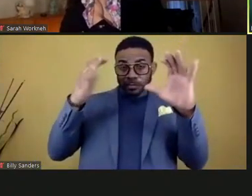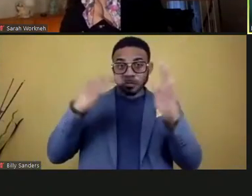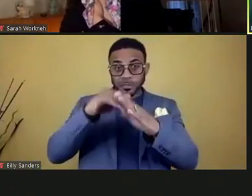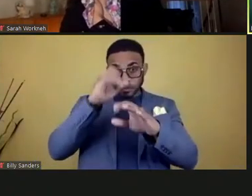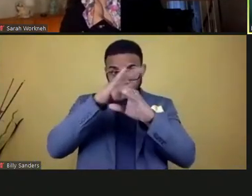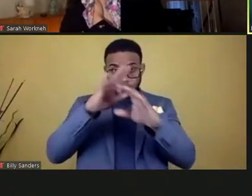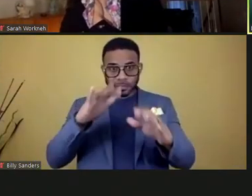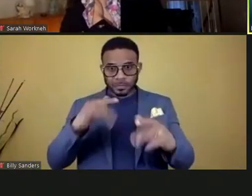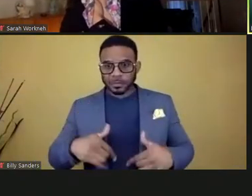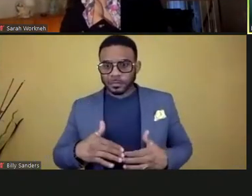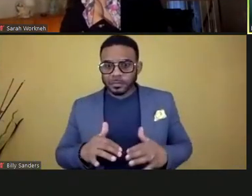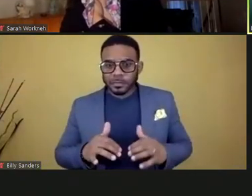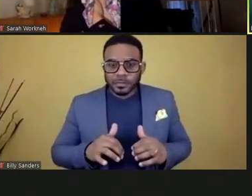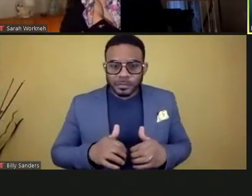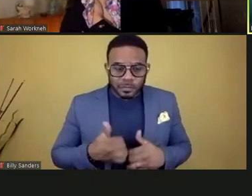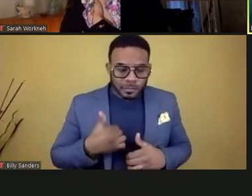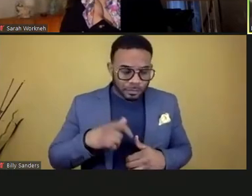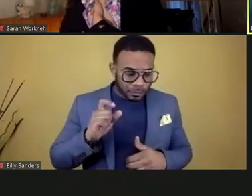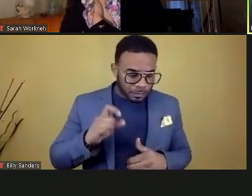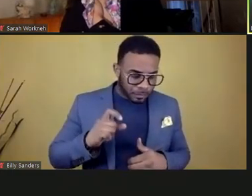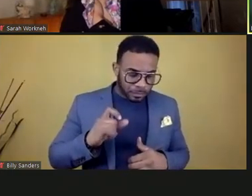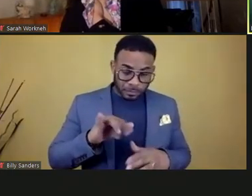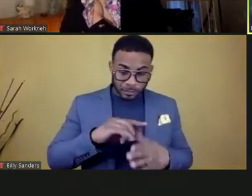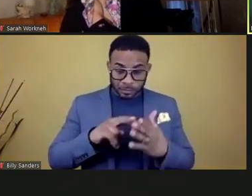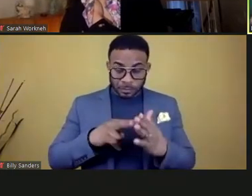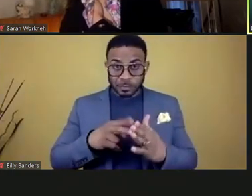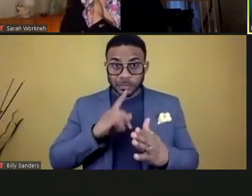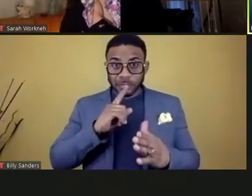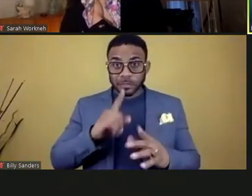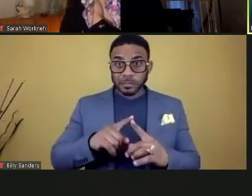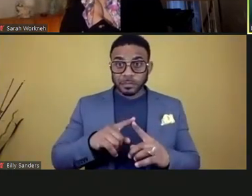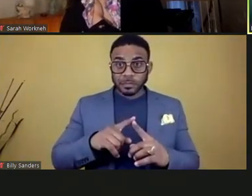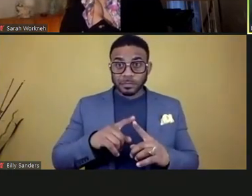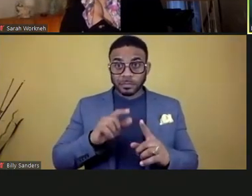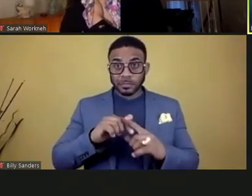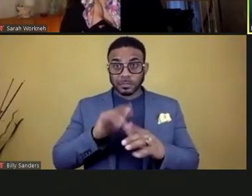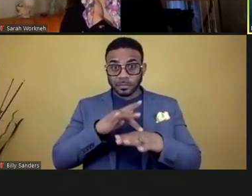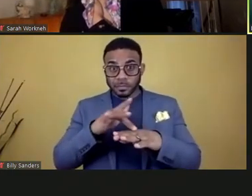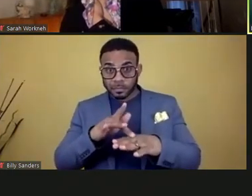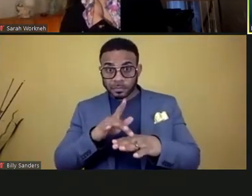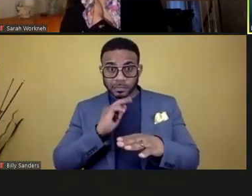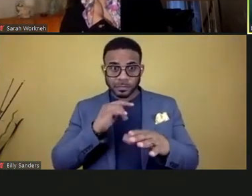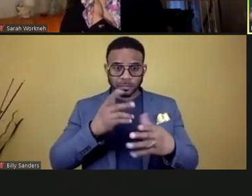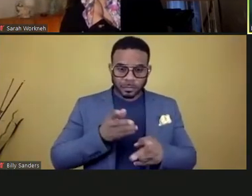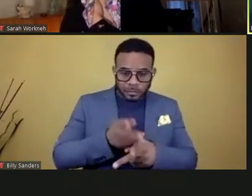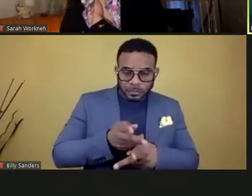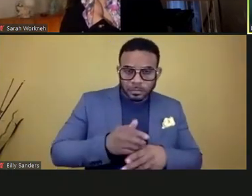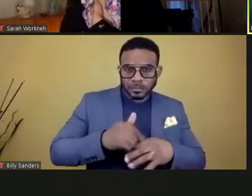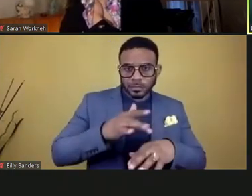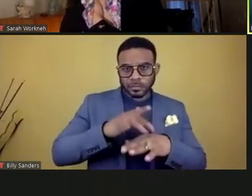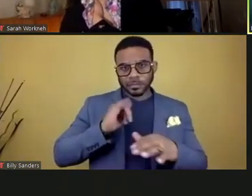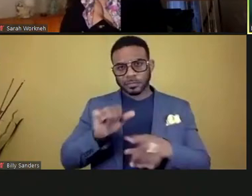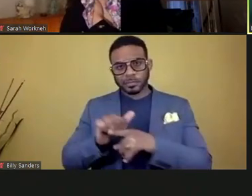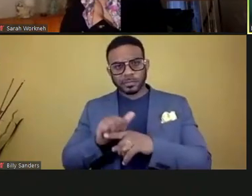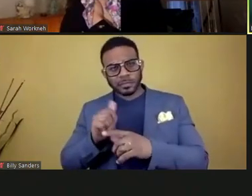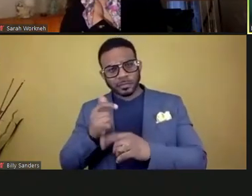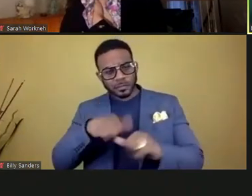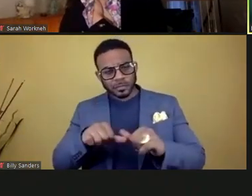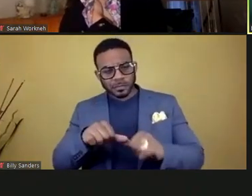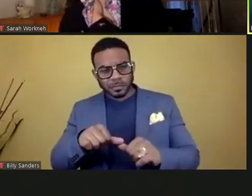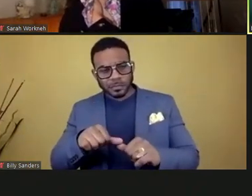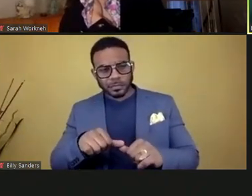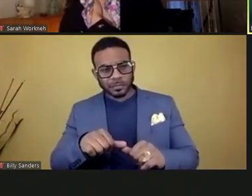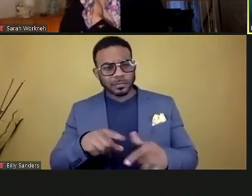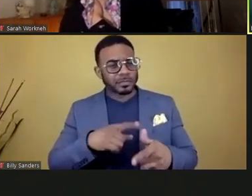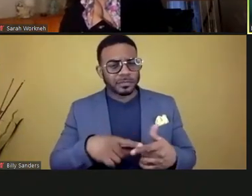reimagining of like how we need as creative beings to be in space and to be nourished in space in our practice with one another,